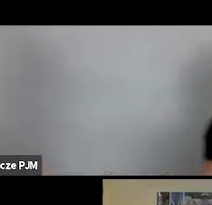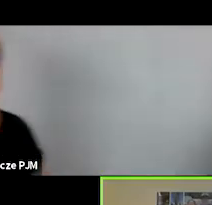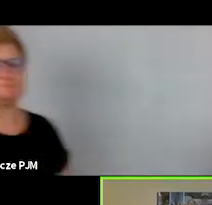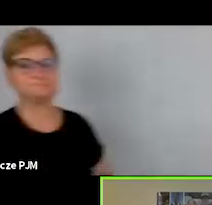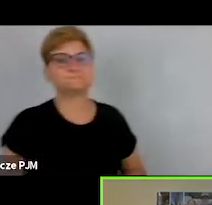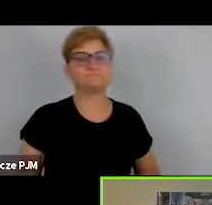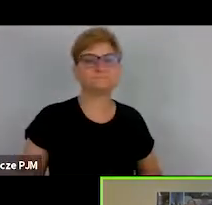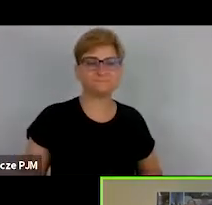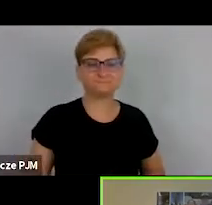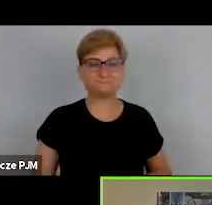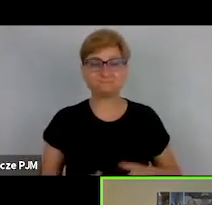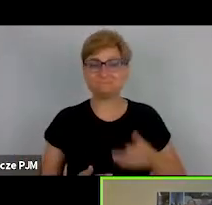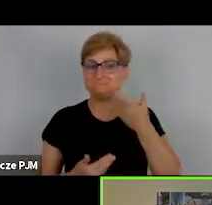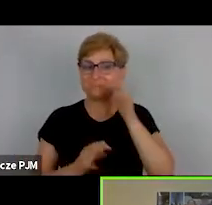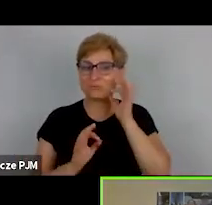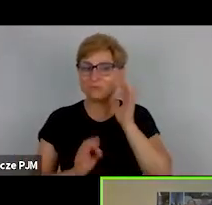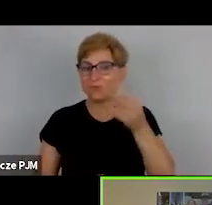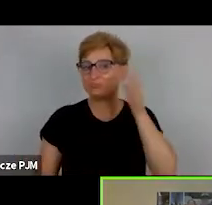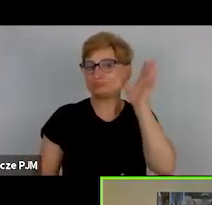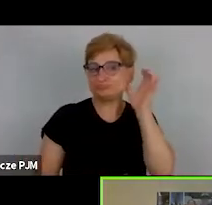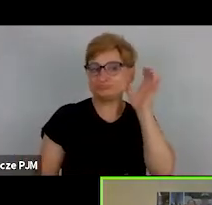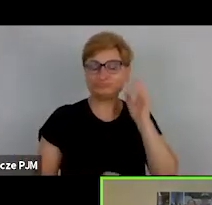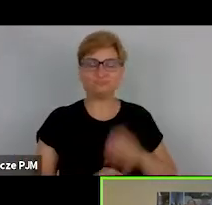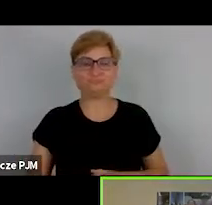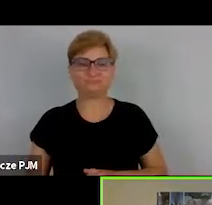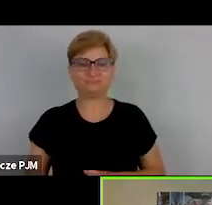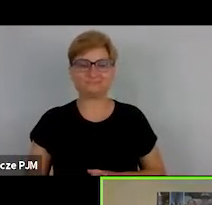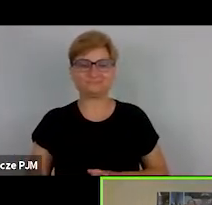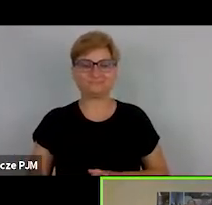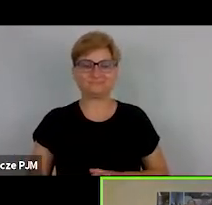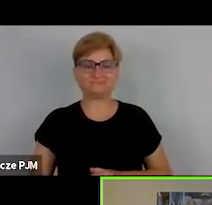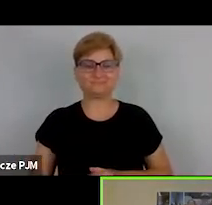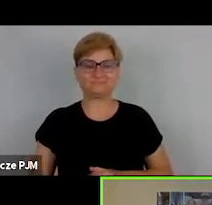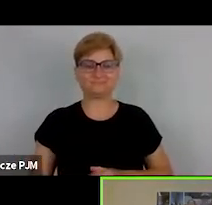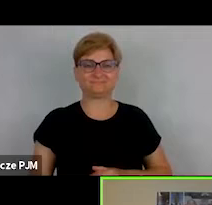Say it again. We can hear you loud and clear. Oh, good.